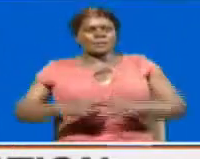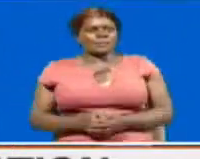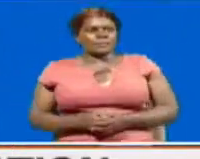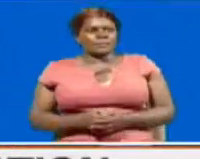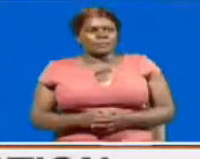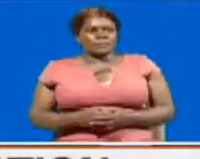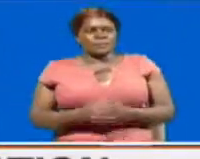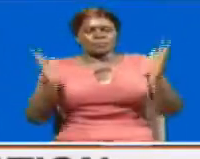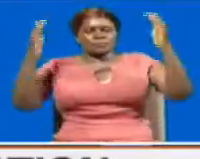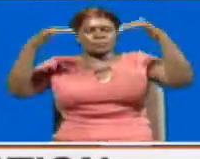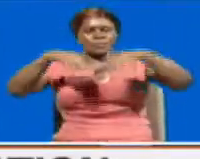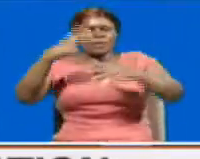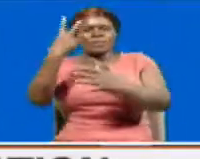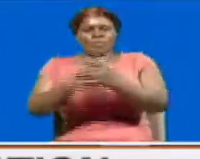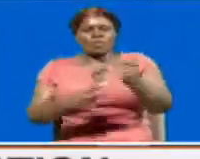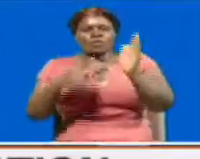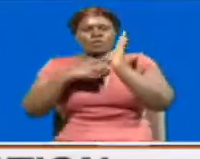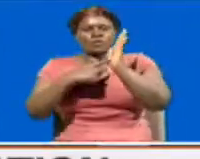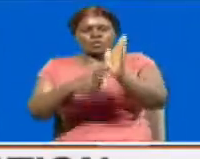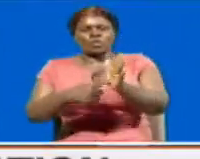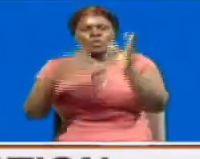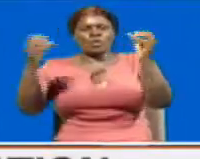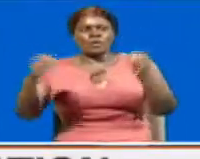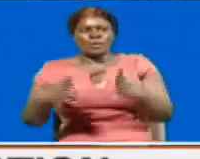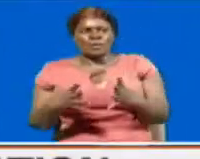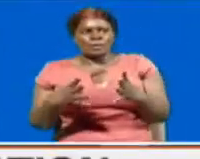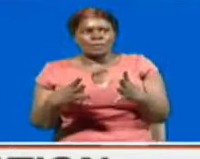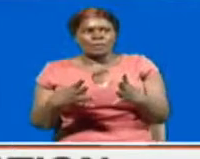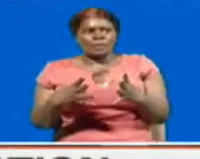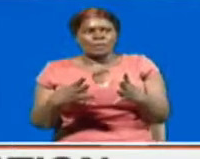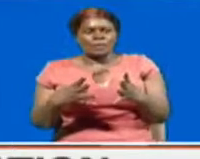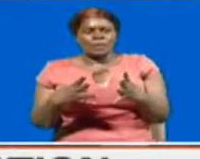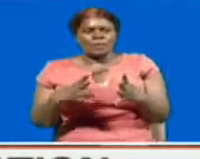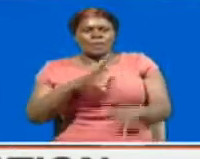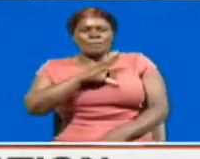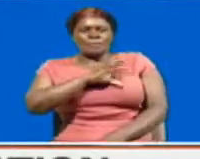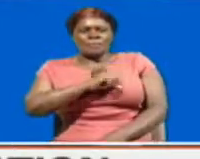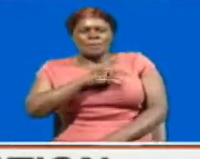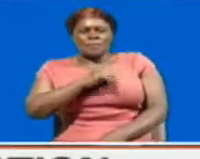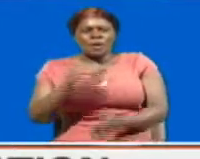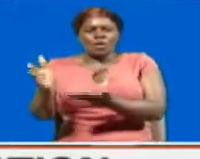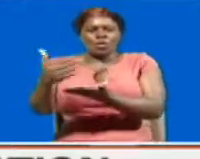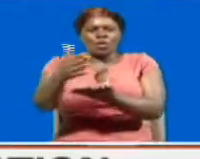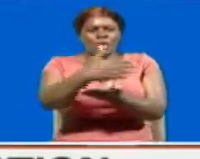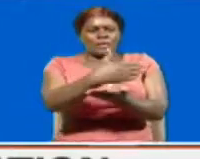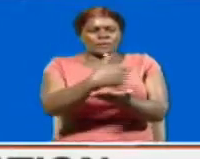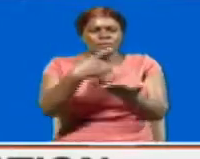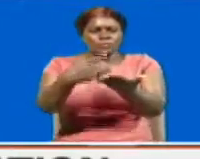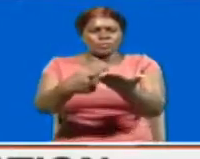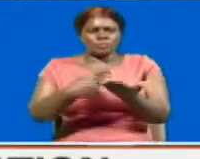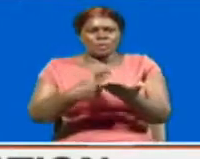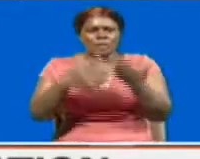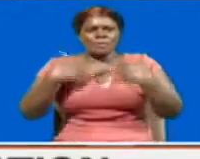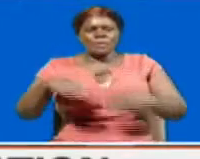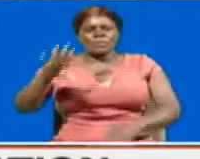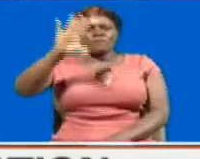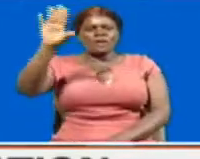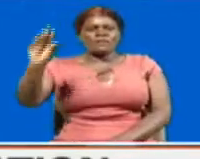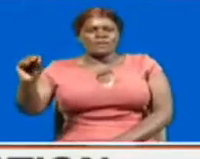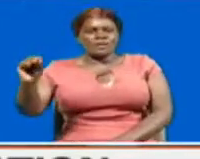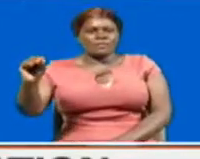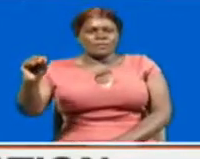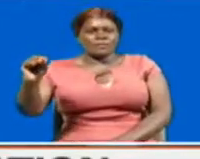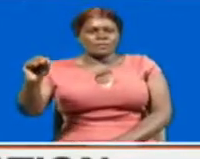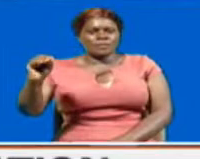Climate Summit is both a demonstration of the unwavering collective commitment of the people of Africa